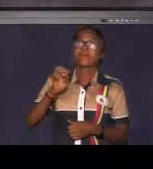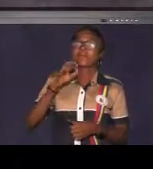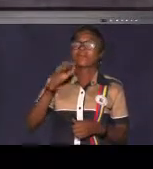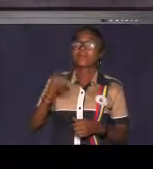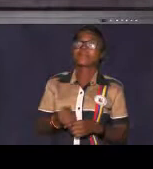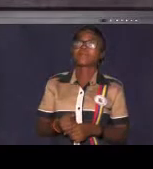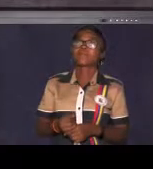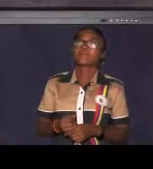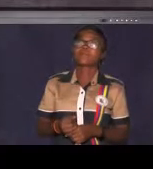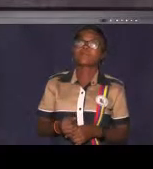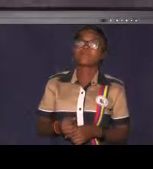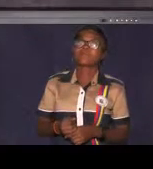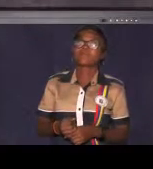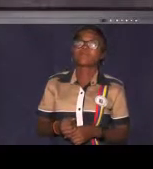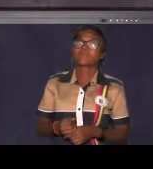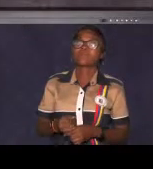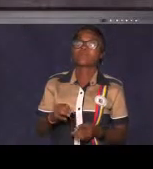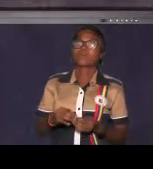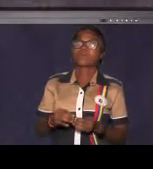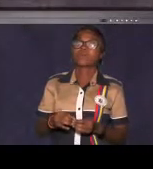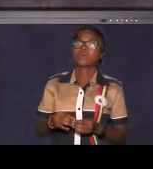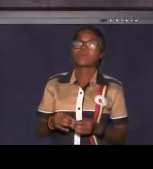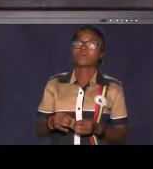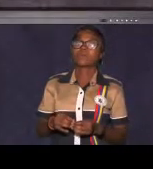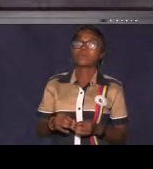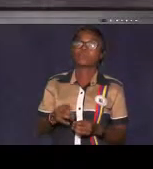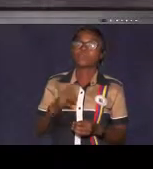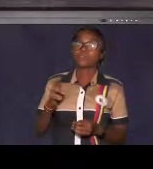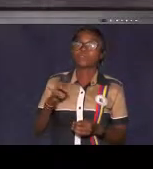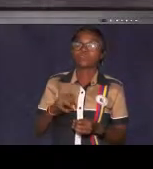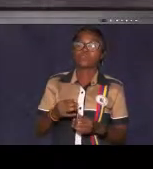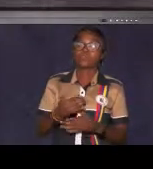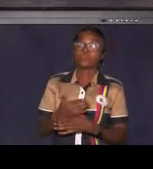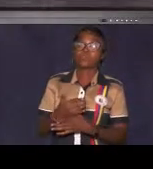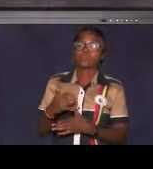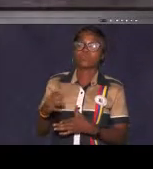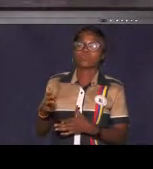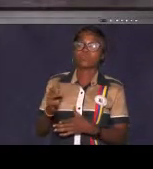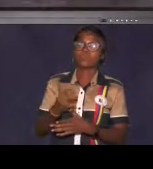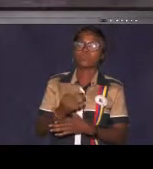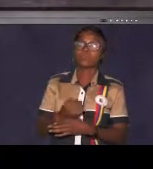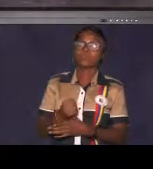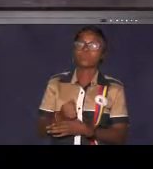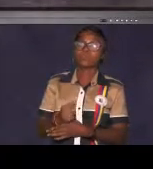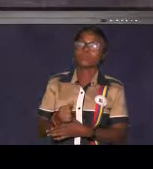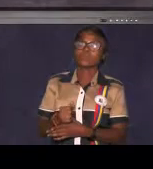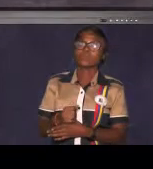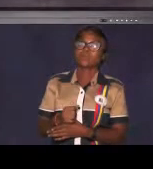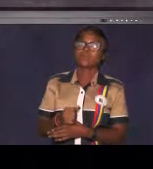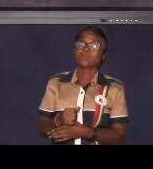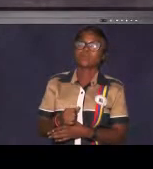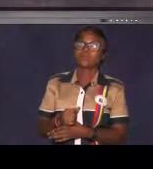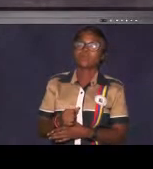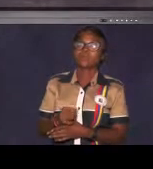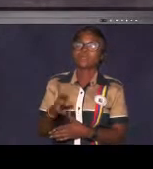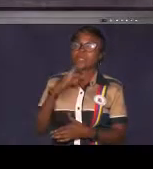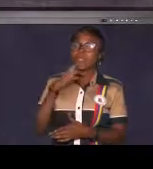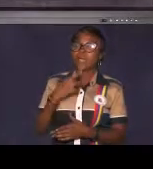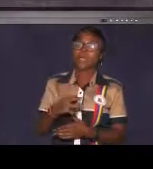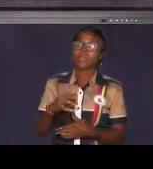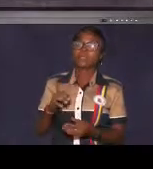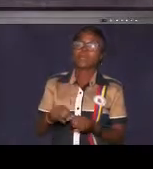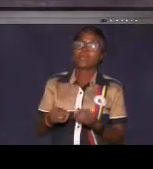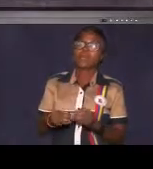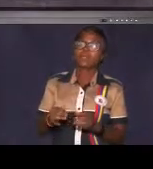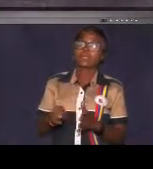factorization, breaking down numbers by using prime factors to divide them. Now, prime numbers, as you may recall,